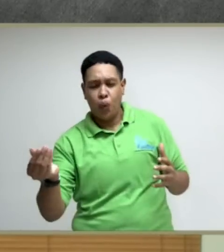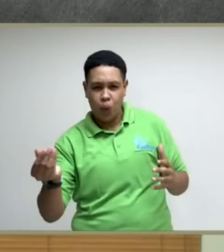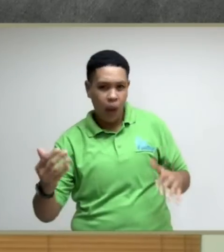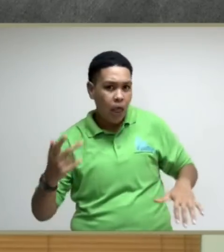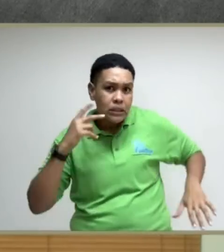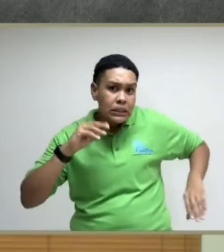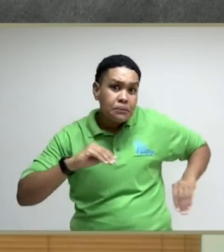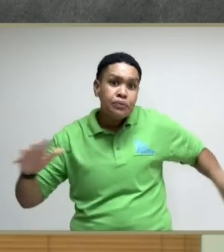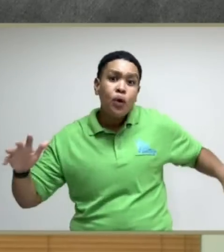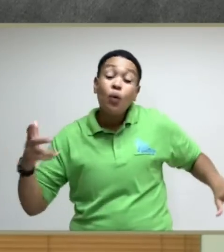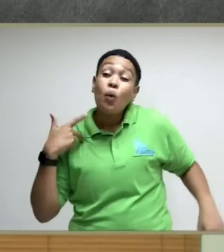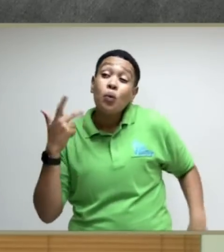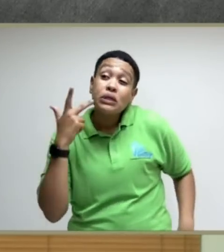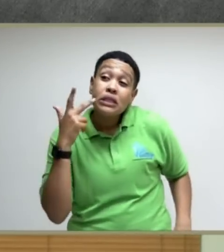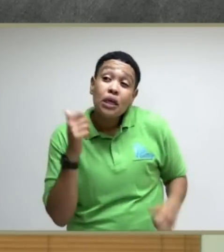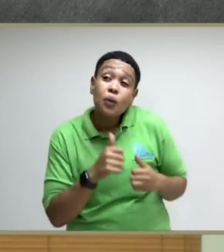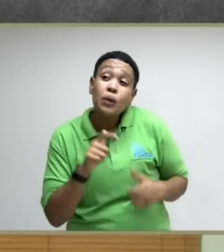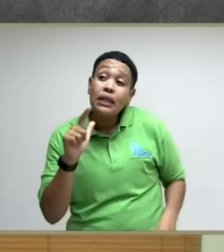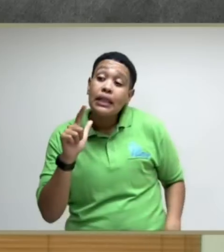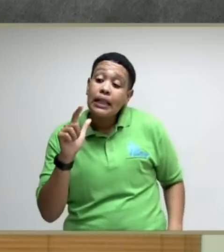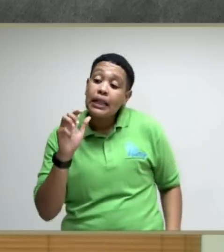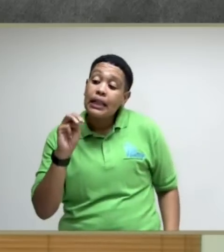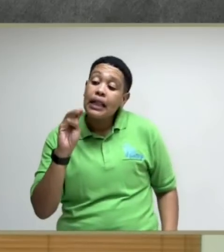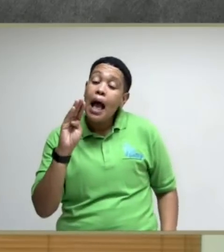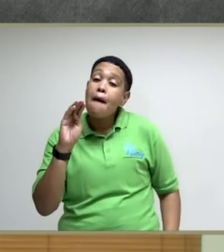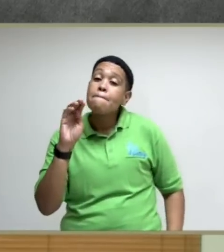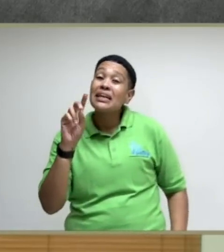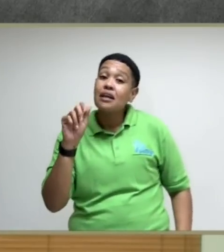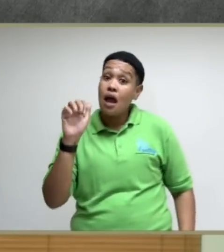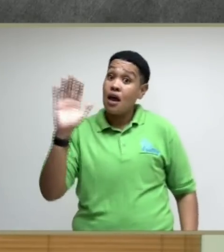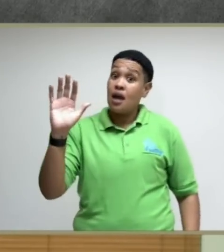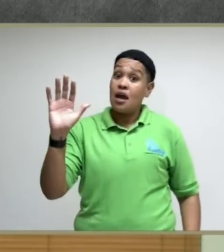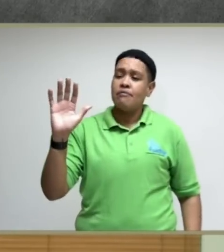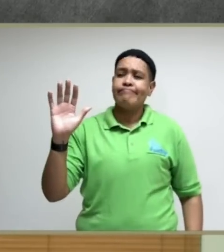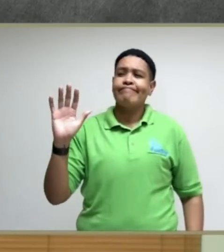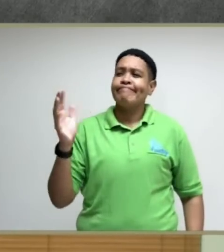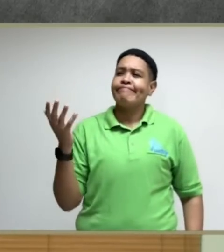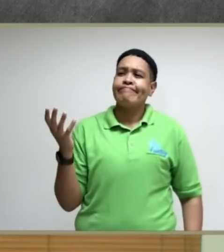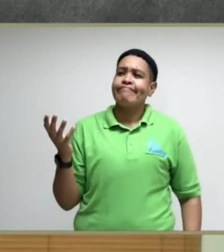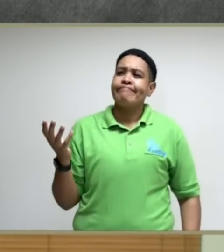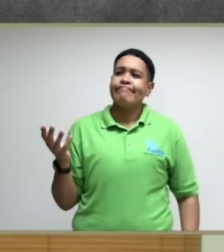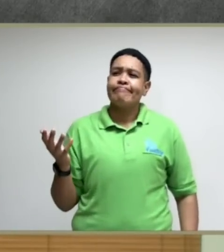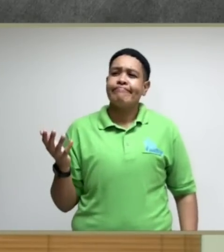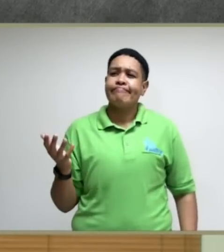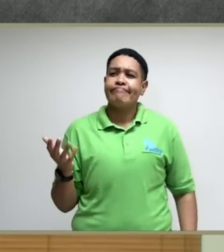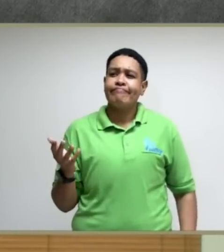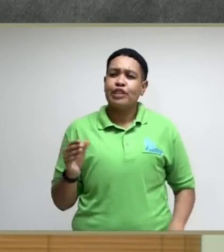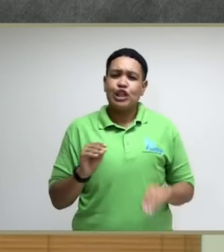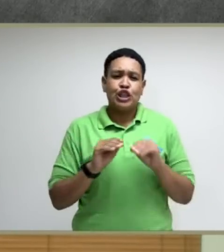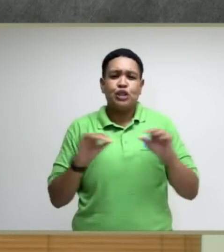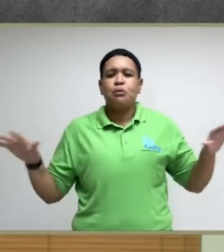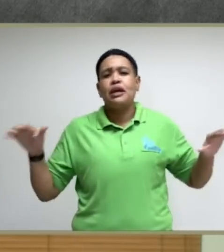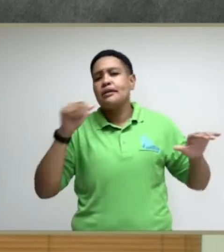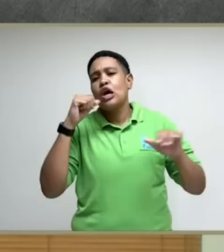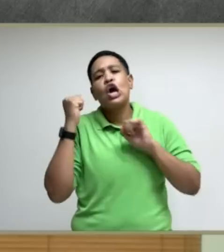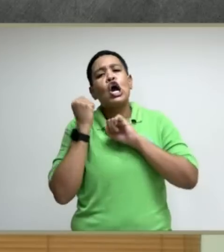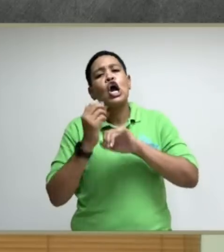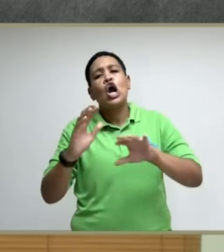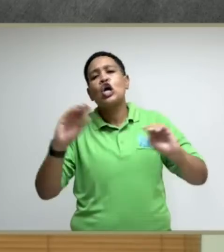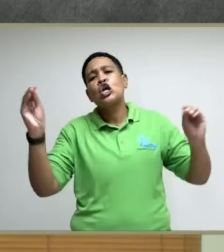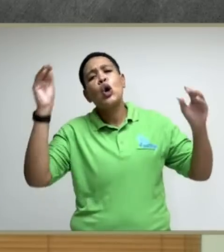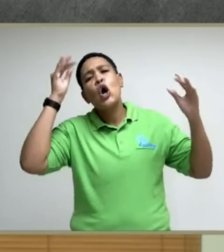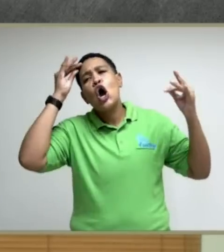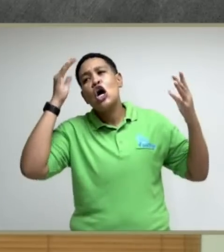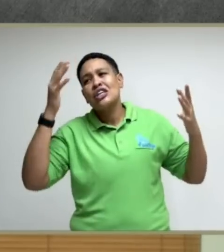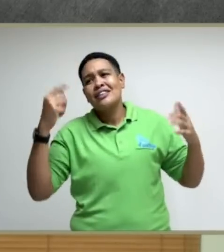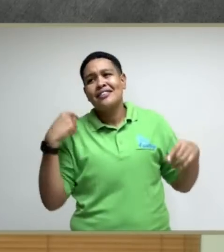have seen is that the spread is not really causing any concern. As